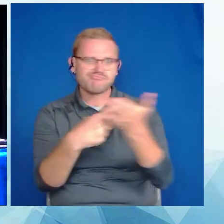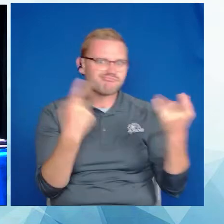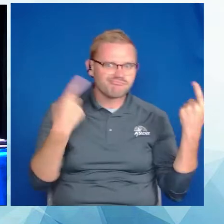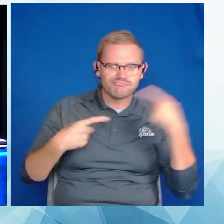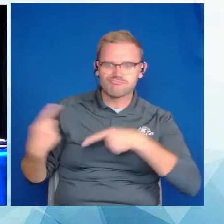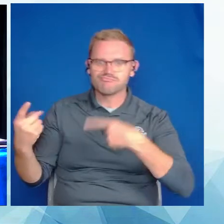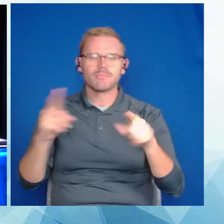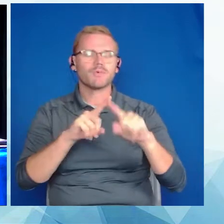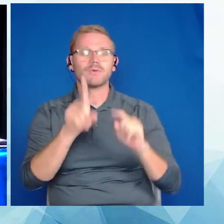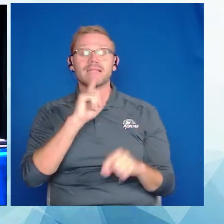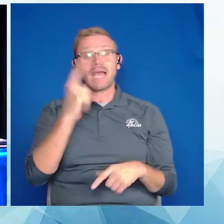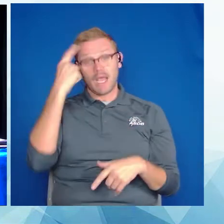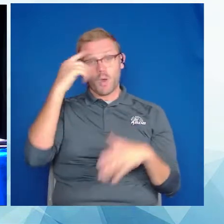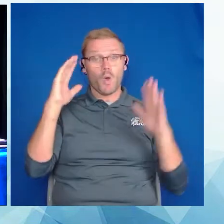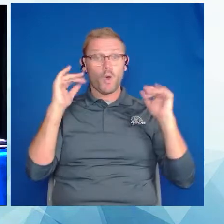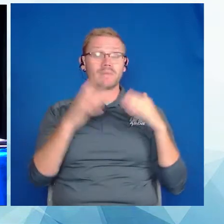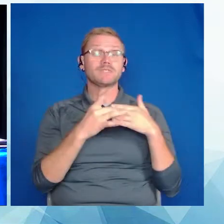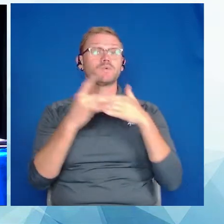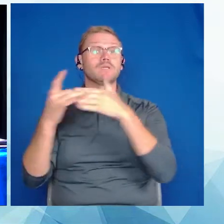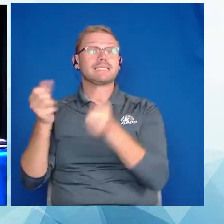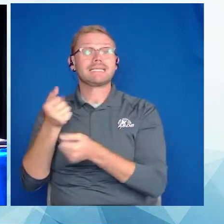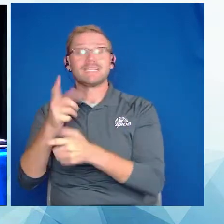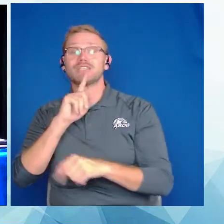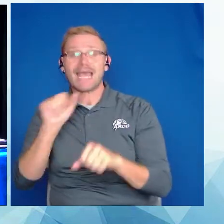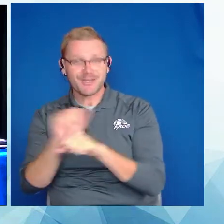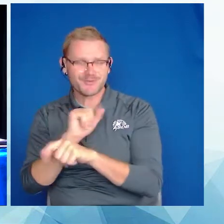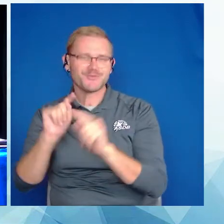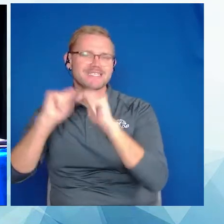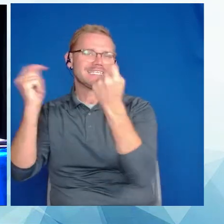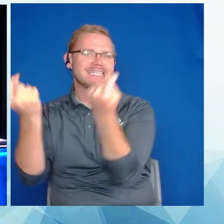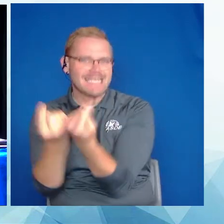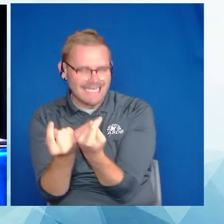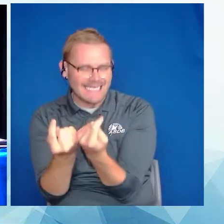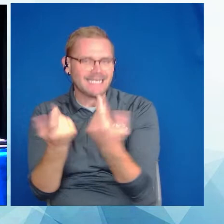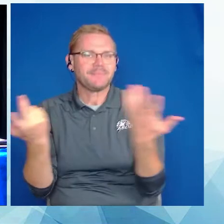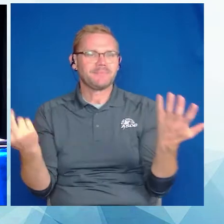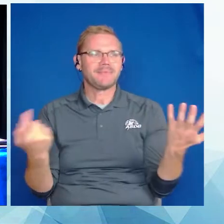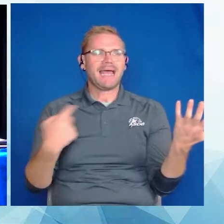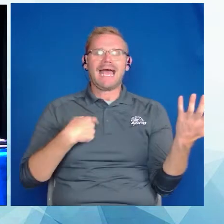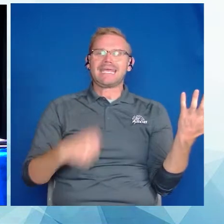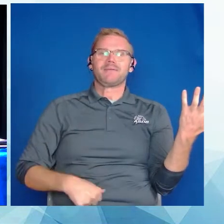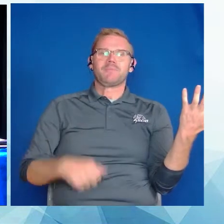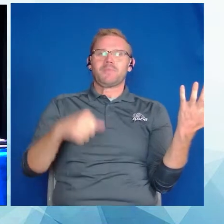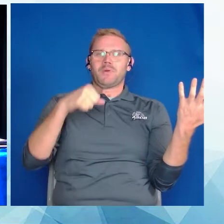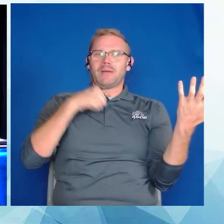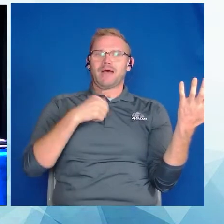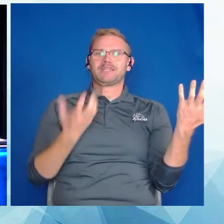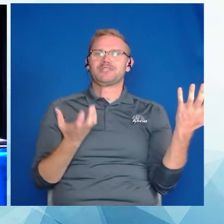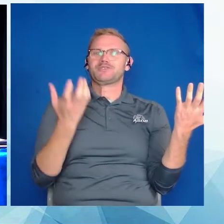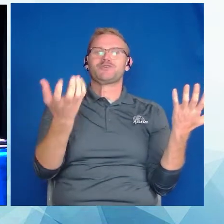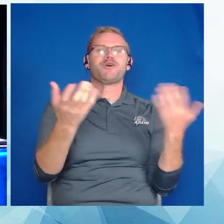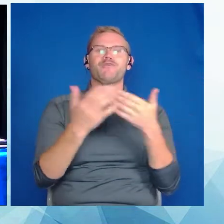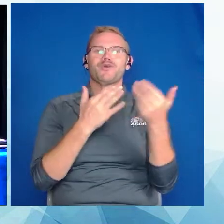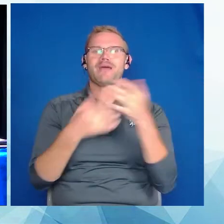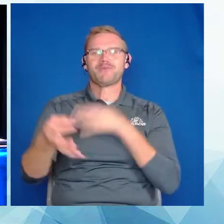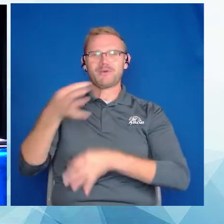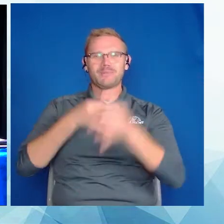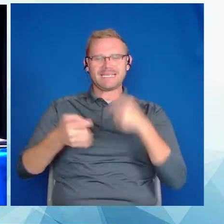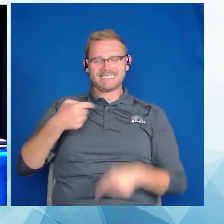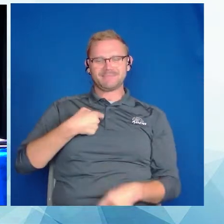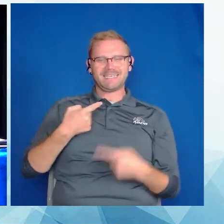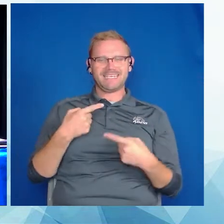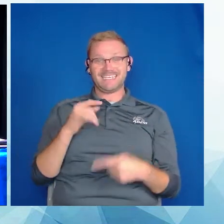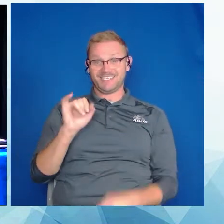And hopefully this will lead to having a true team that I can proudly turn over to whoever replaces me in